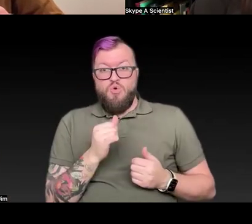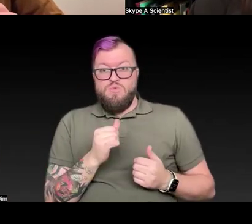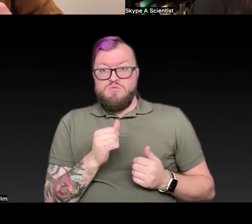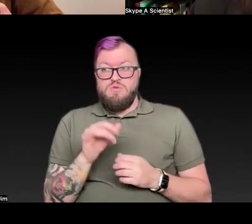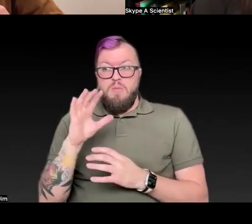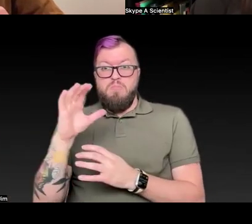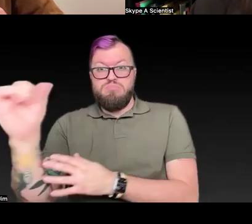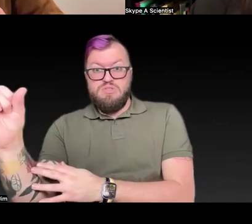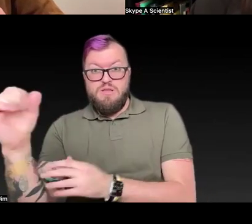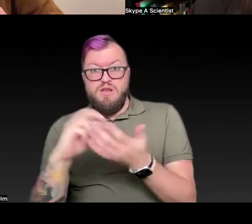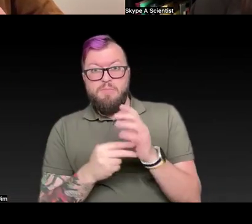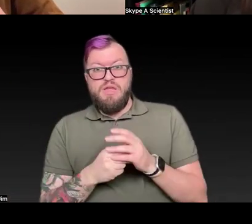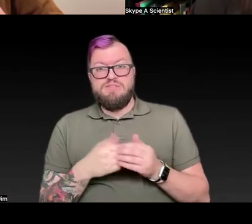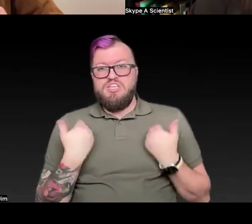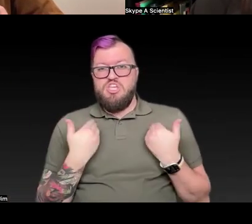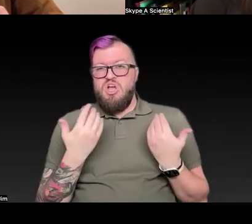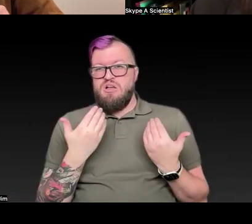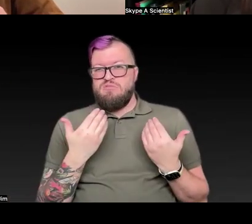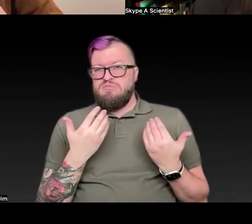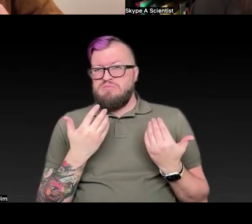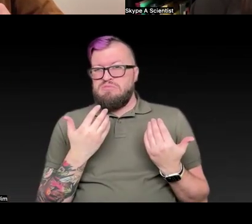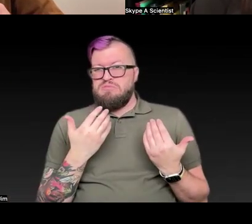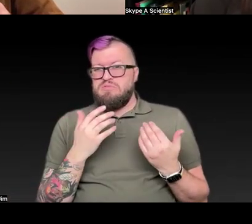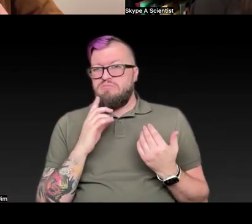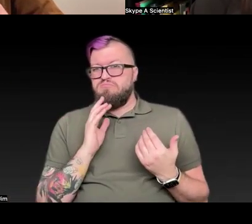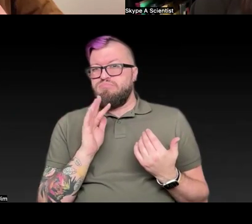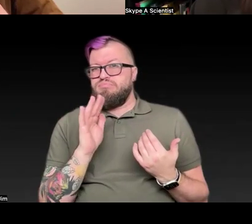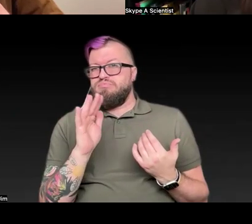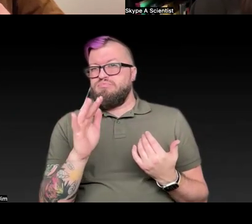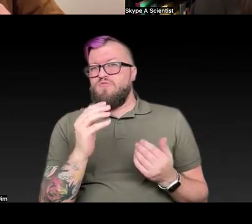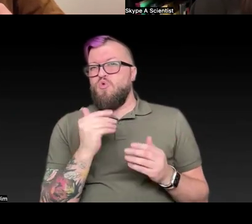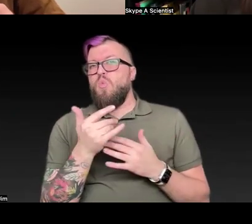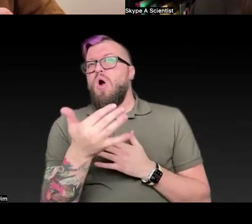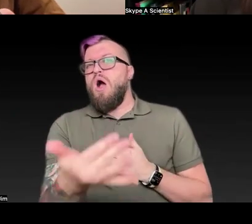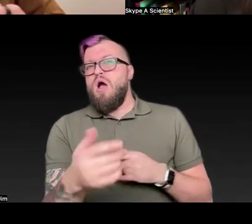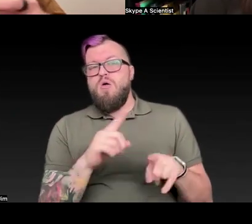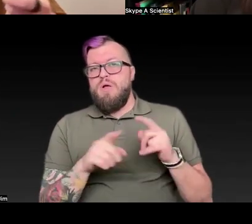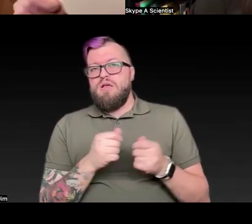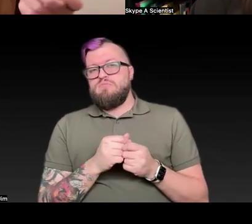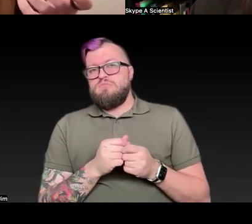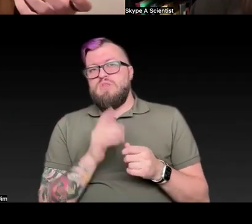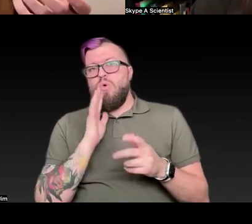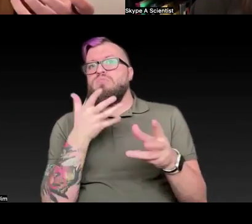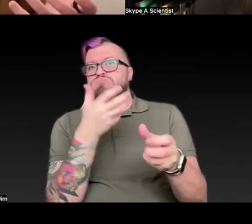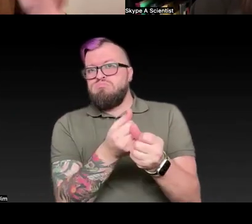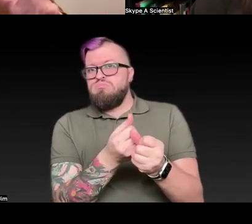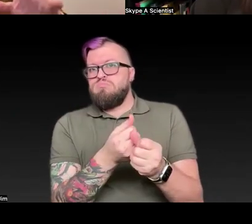And the theory is that they can stay there kind of forever, but old age catches up with everybody eventually. The so